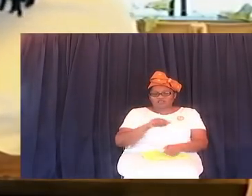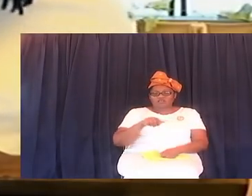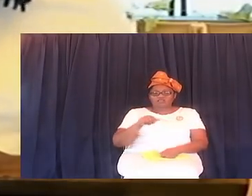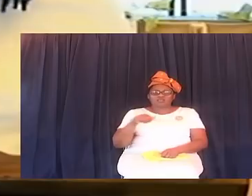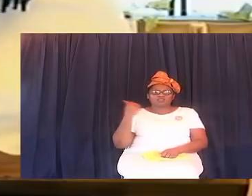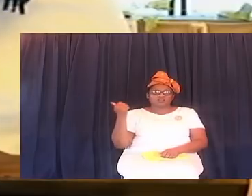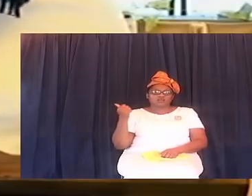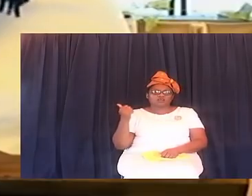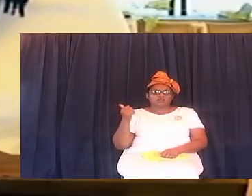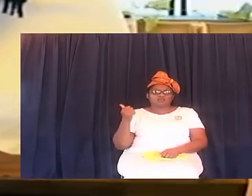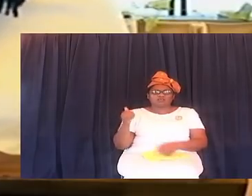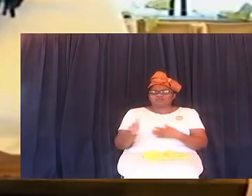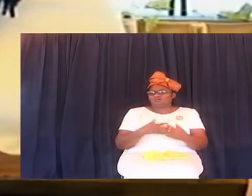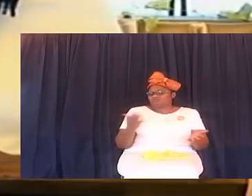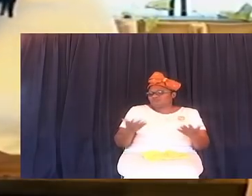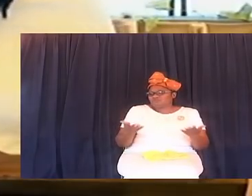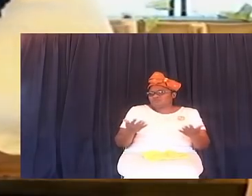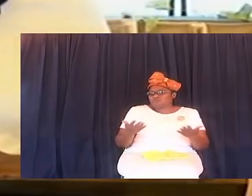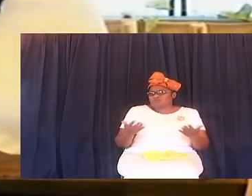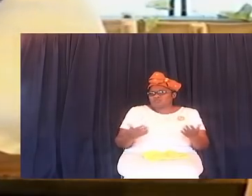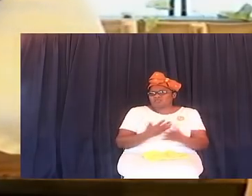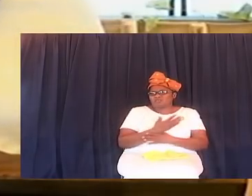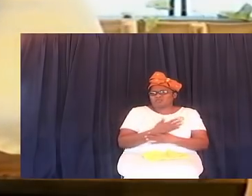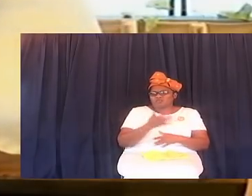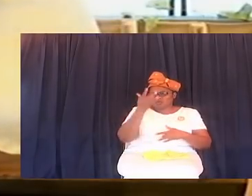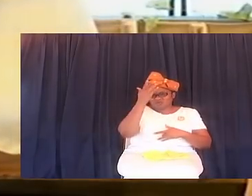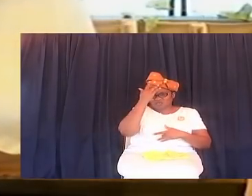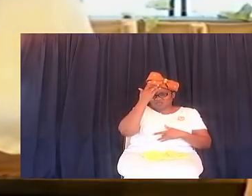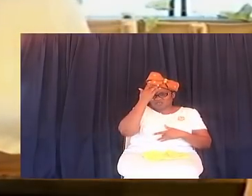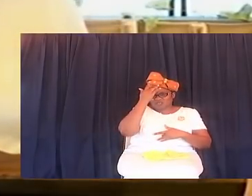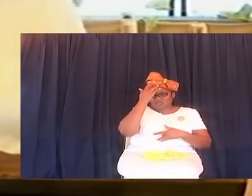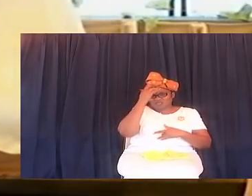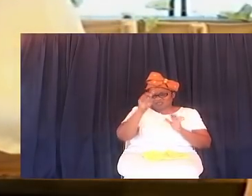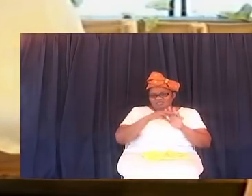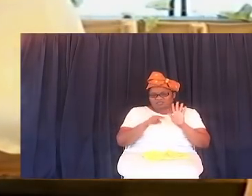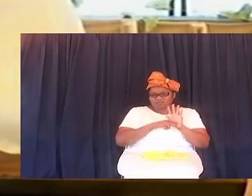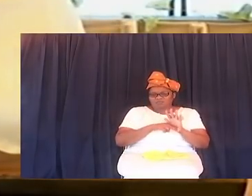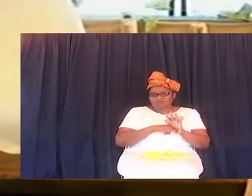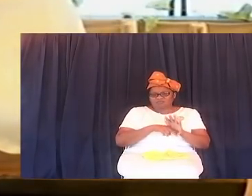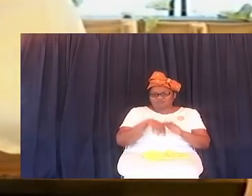Regardless, during her illness, she will never give up.